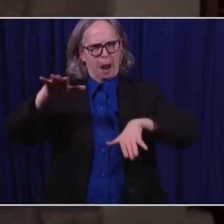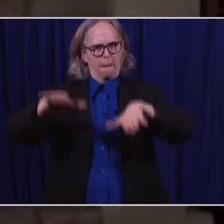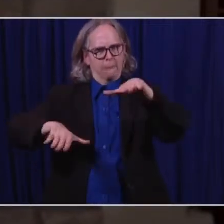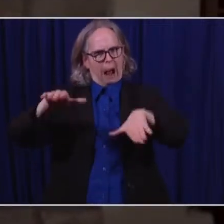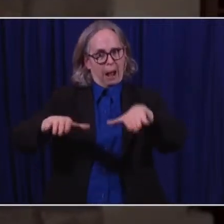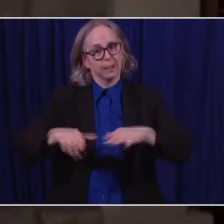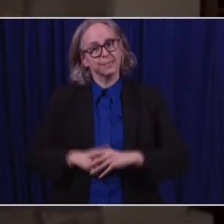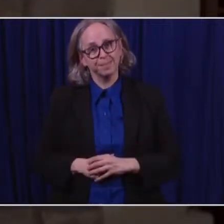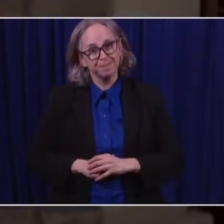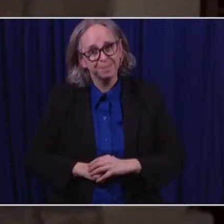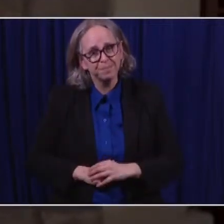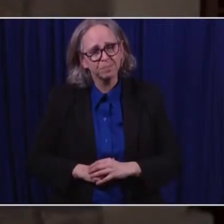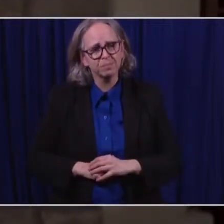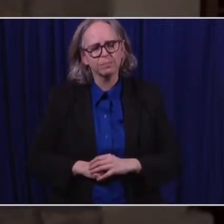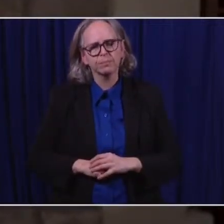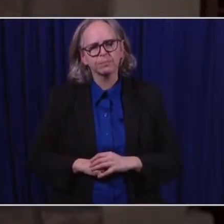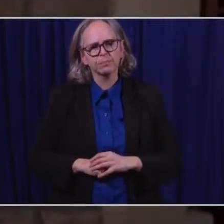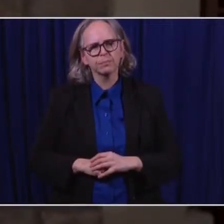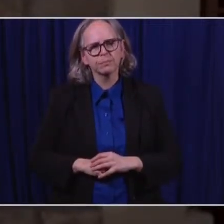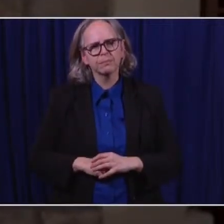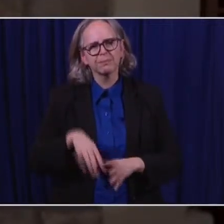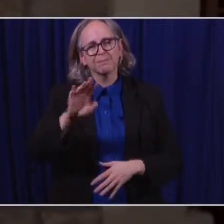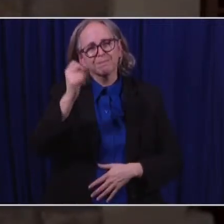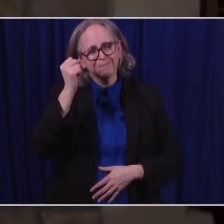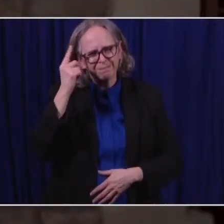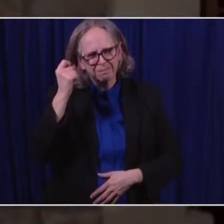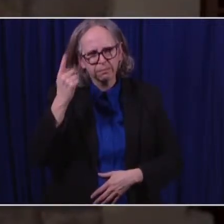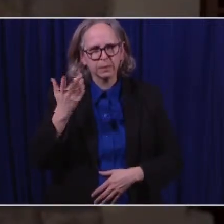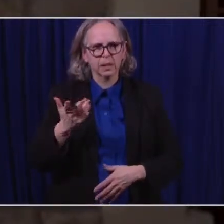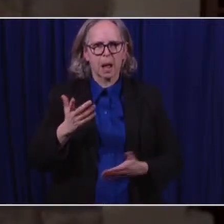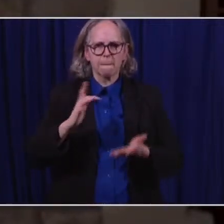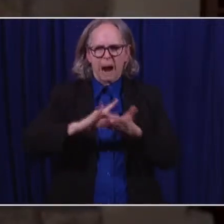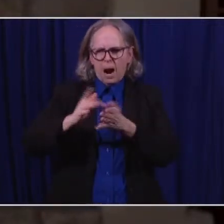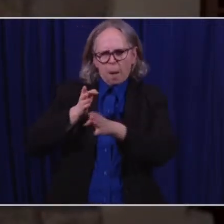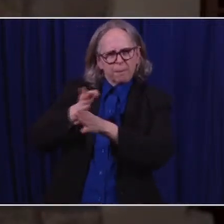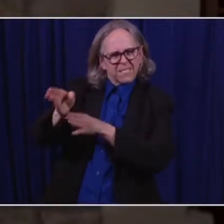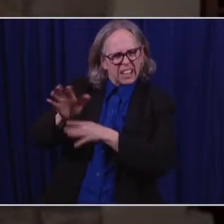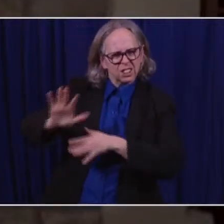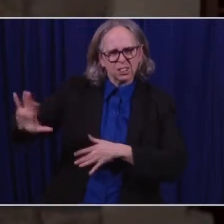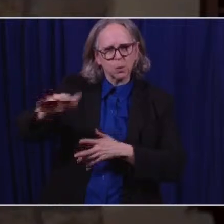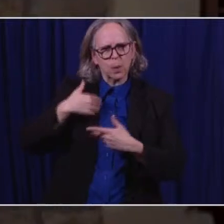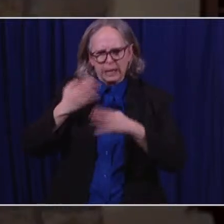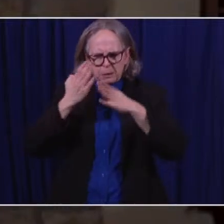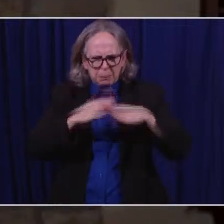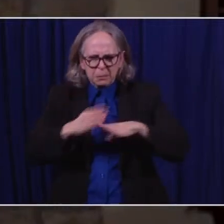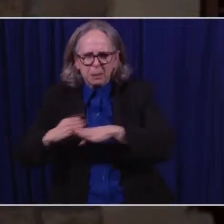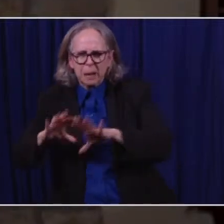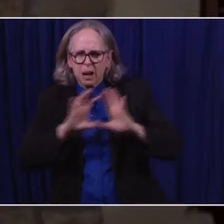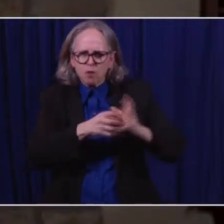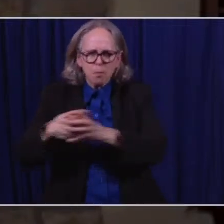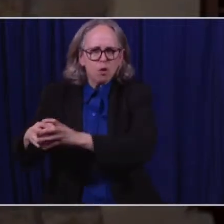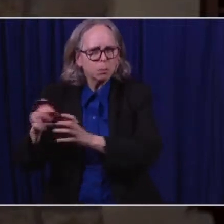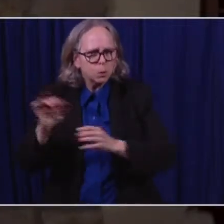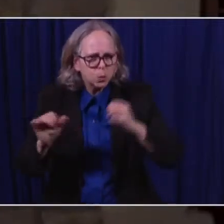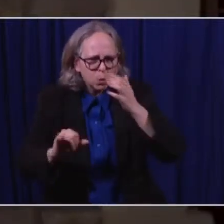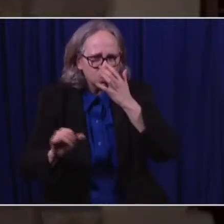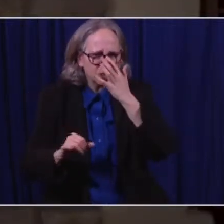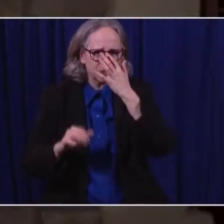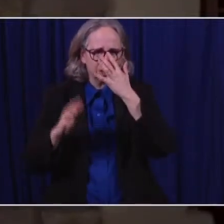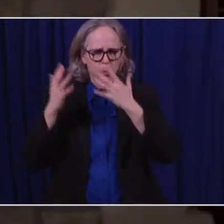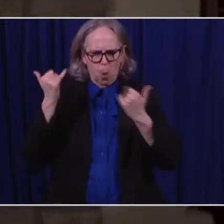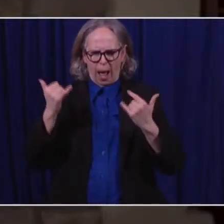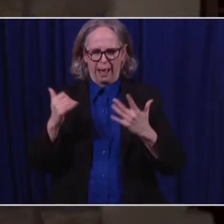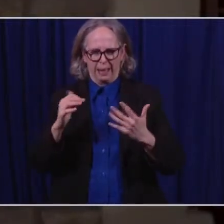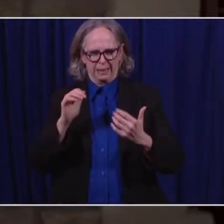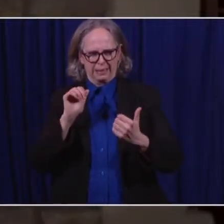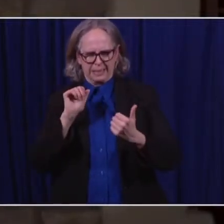group is our medical professionals, but not every medical professional. We tried to focus and ask our hospitals to focus and everyone just on